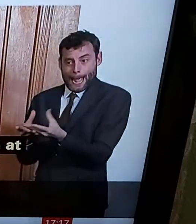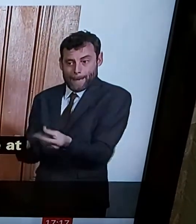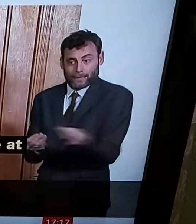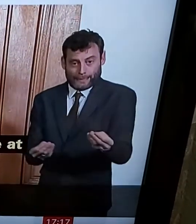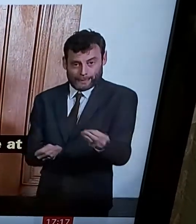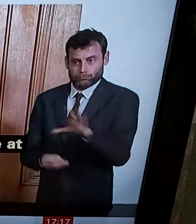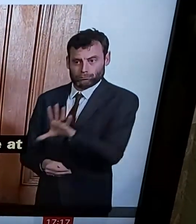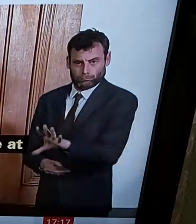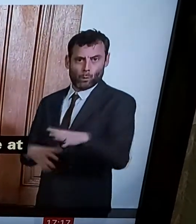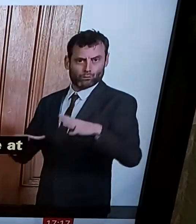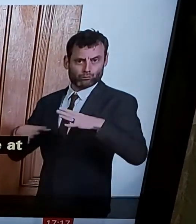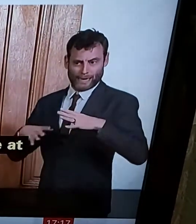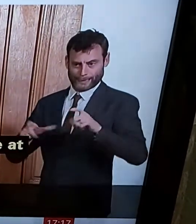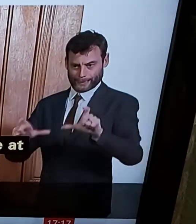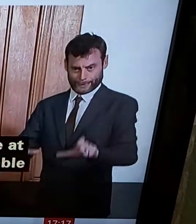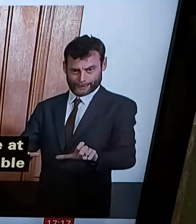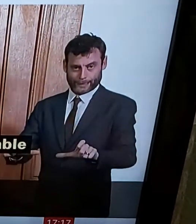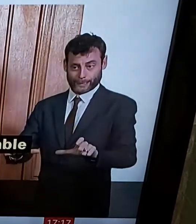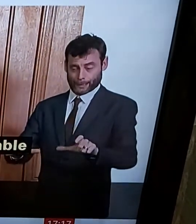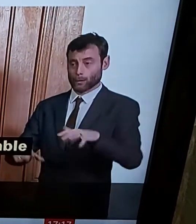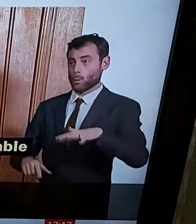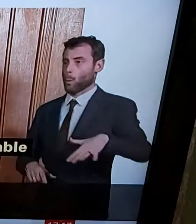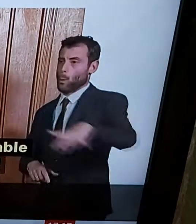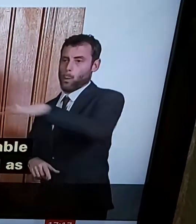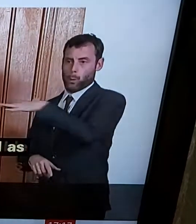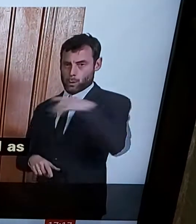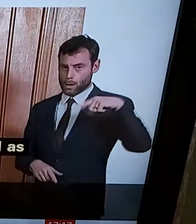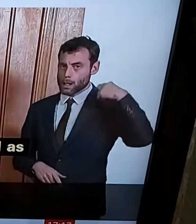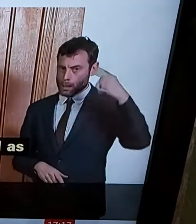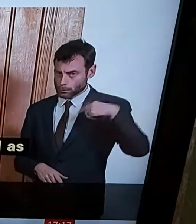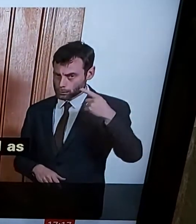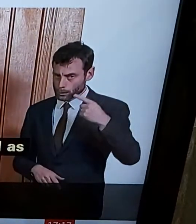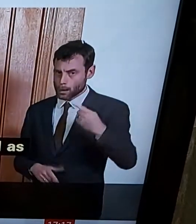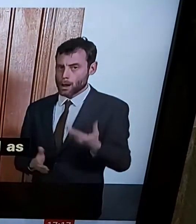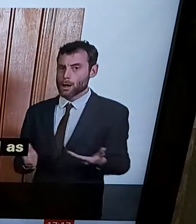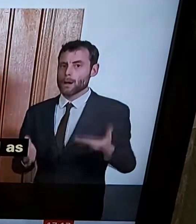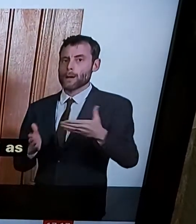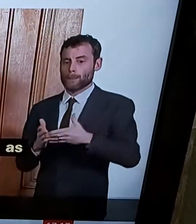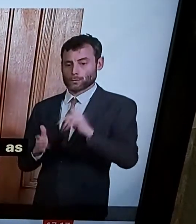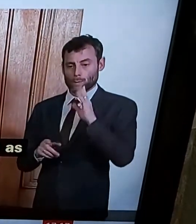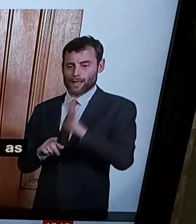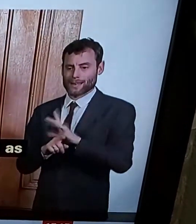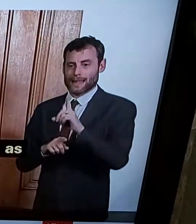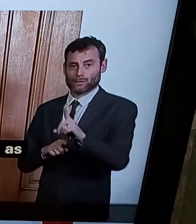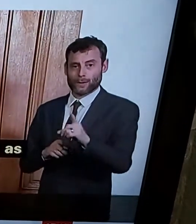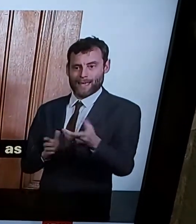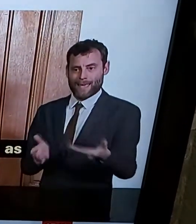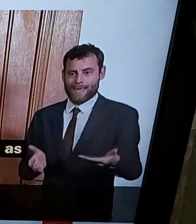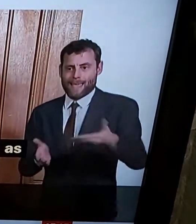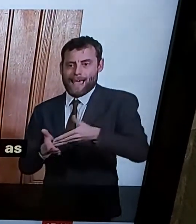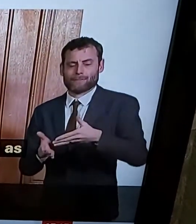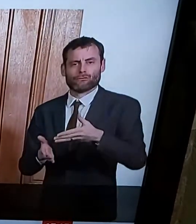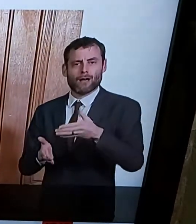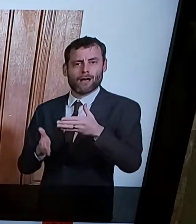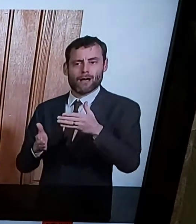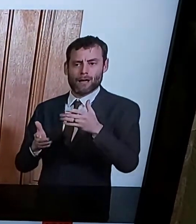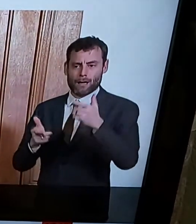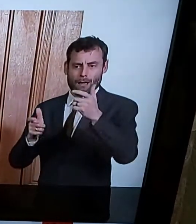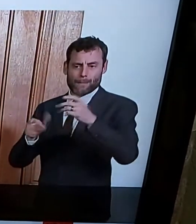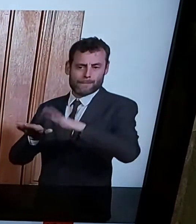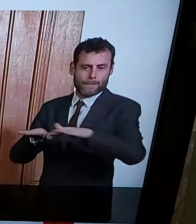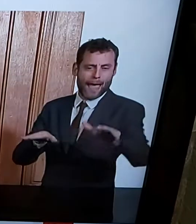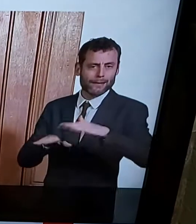beds across London. And as you say, Beth, we are bringing on additional beds next week at the new NHS Nightingale